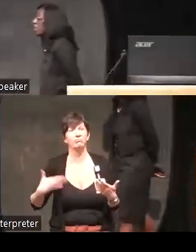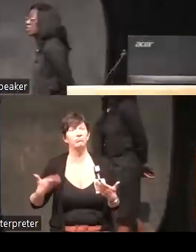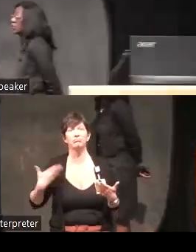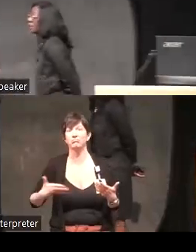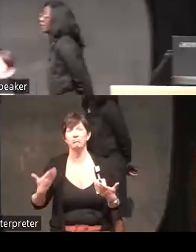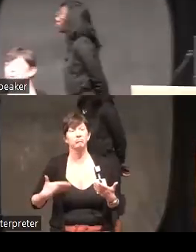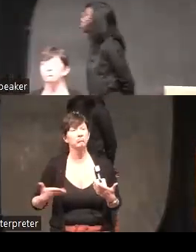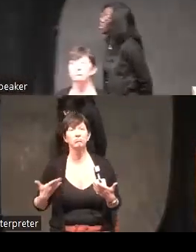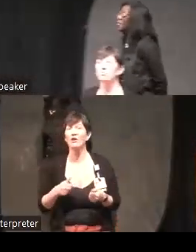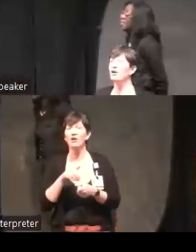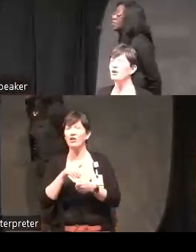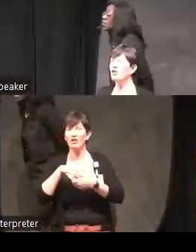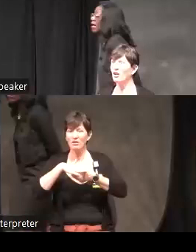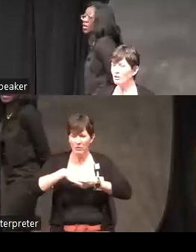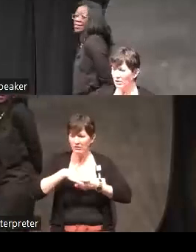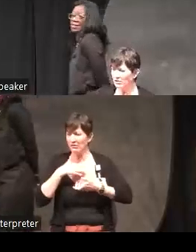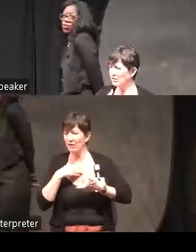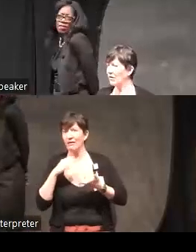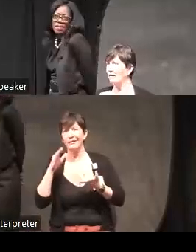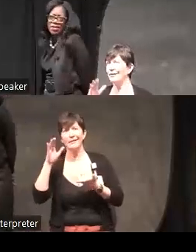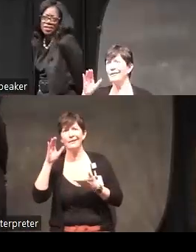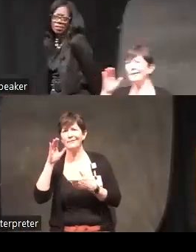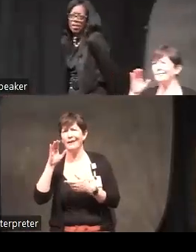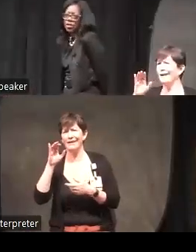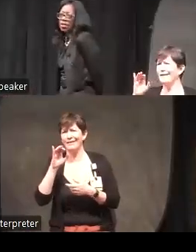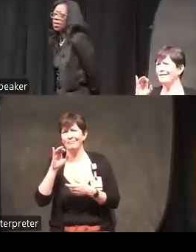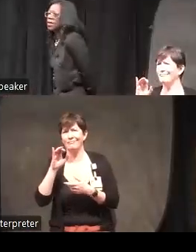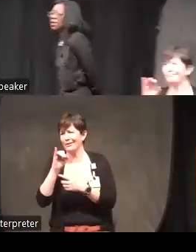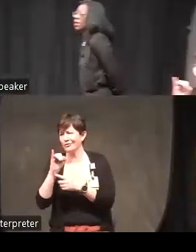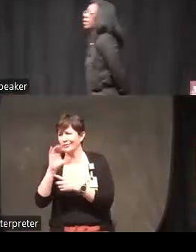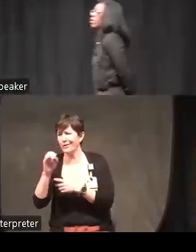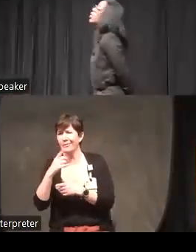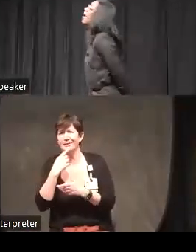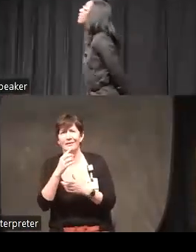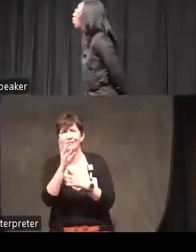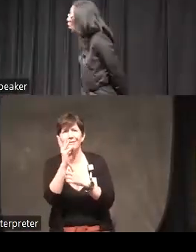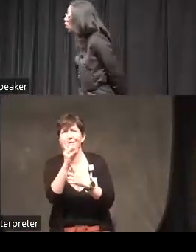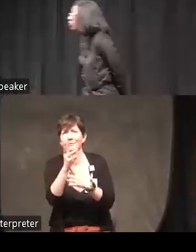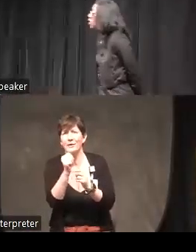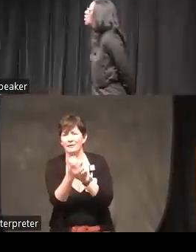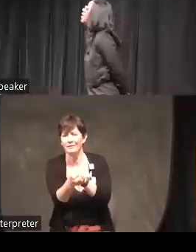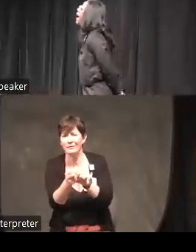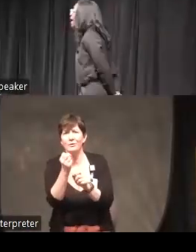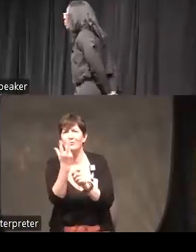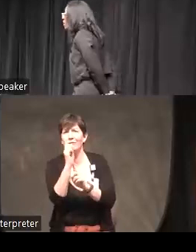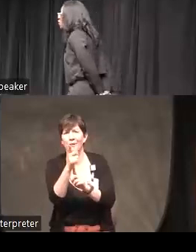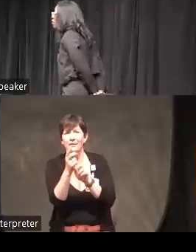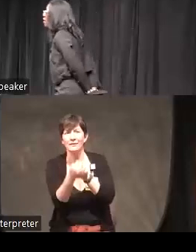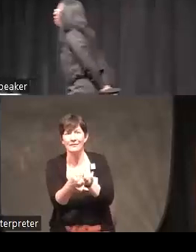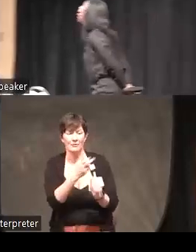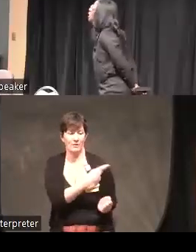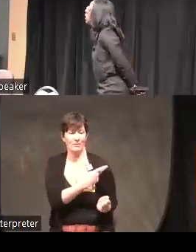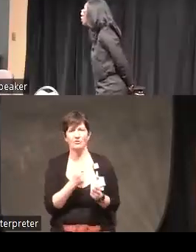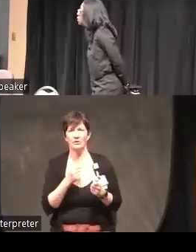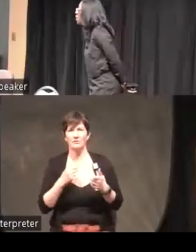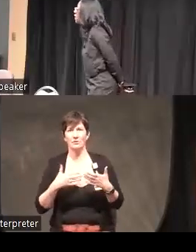under pressure. The insurance company tells you only have, what, 12 minutes to see the patient. When you're having work overload, you're in high pressure,